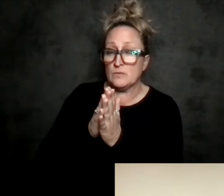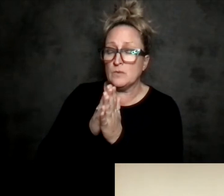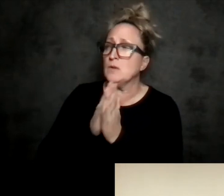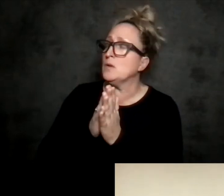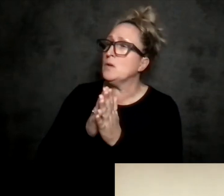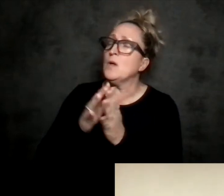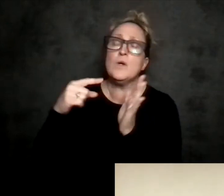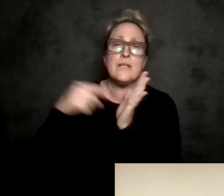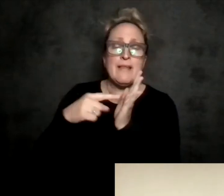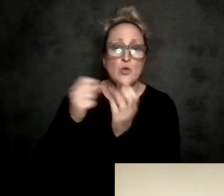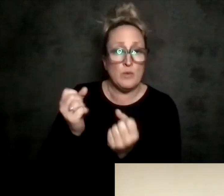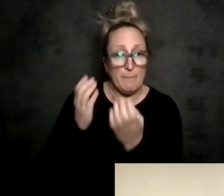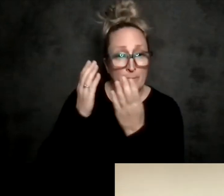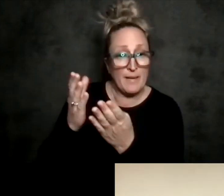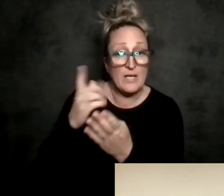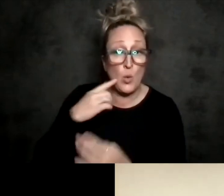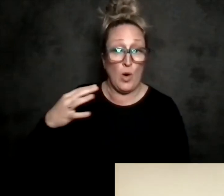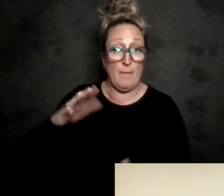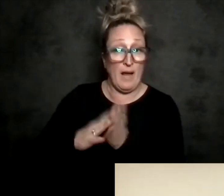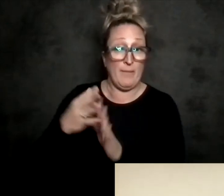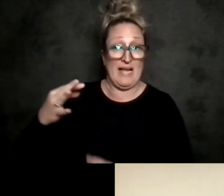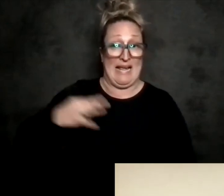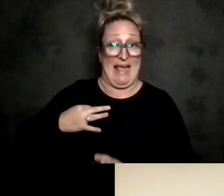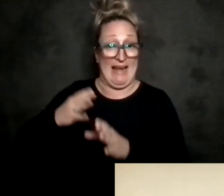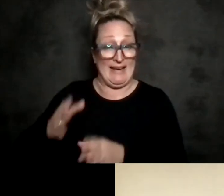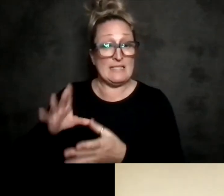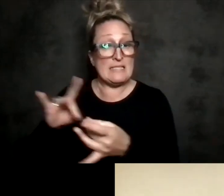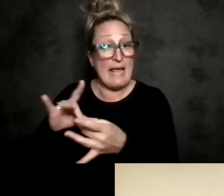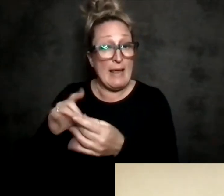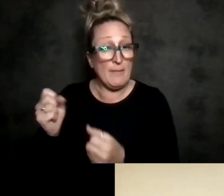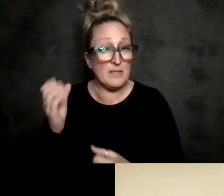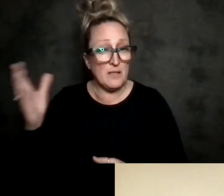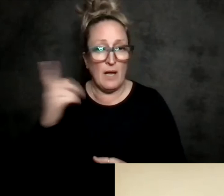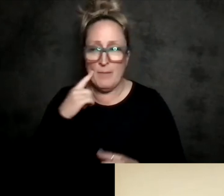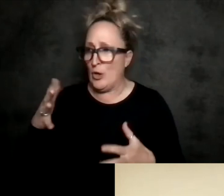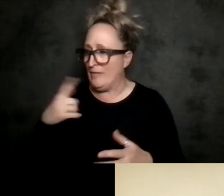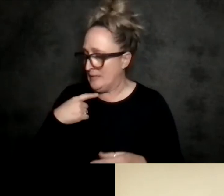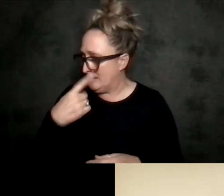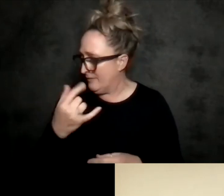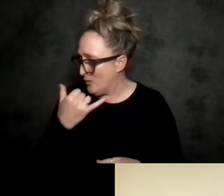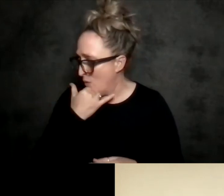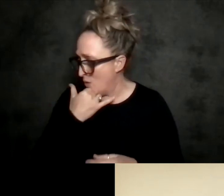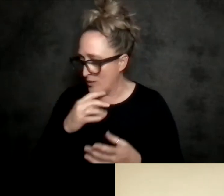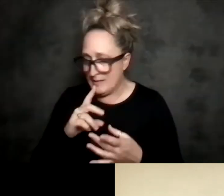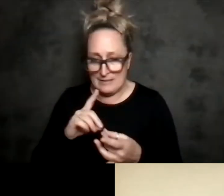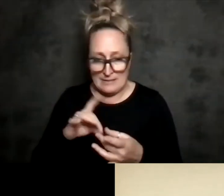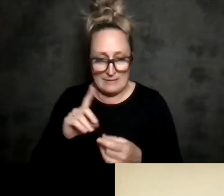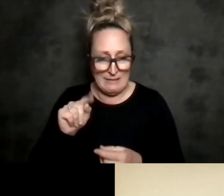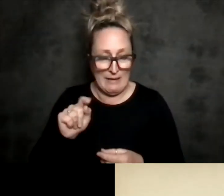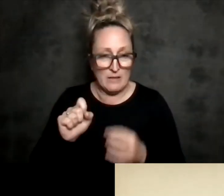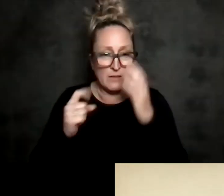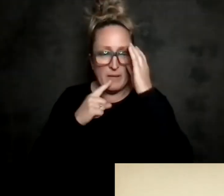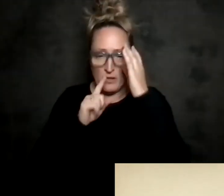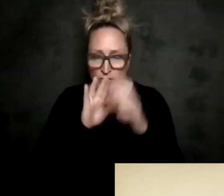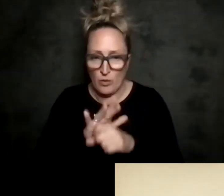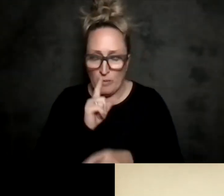the deadline to submit your candidate statement, and now I'm nervous that I gave the wrong date originally, so let me just